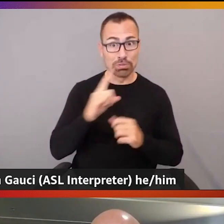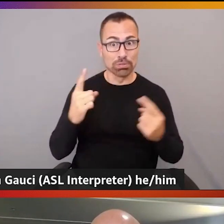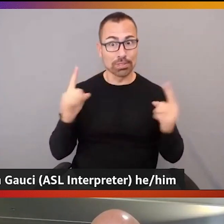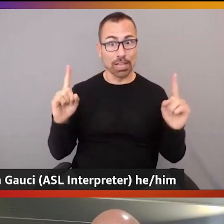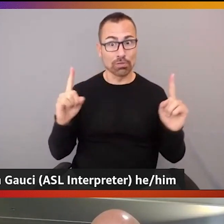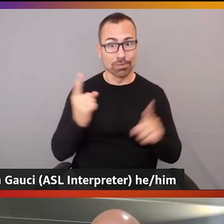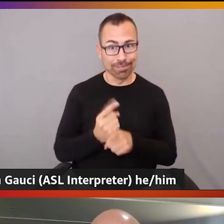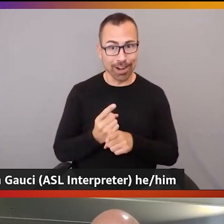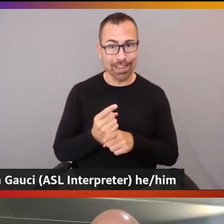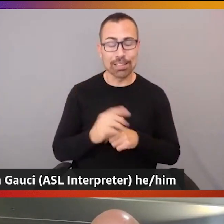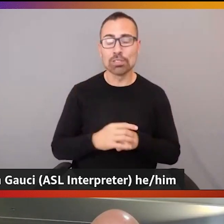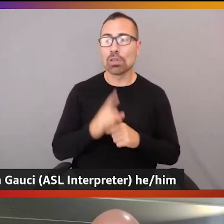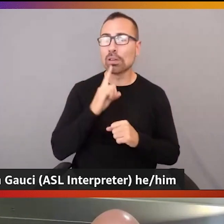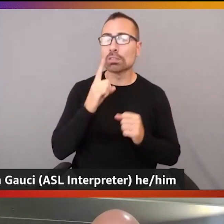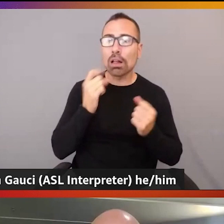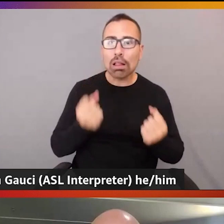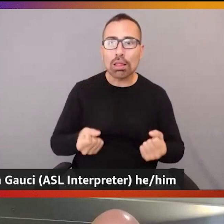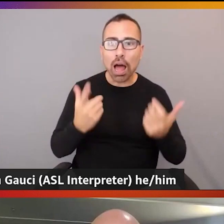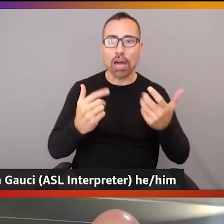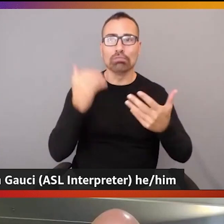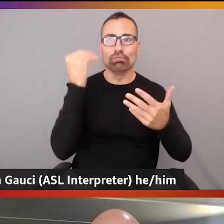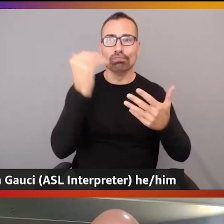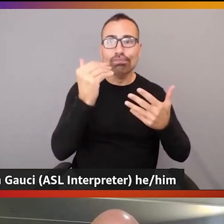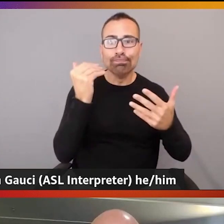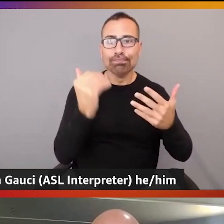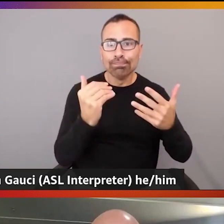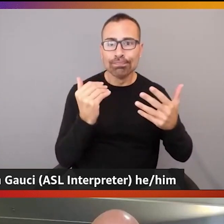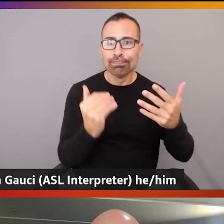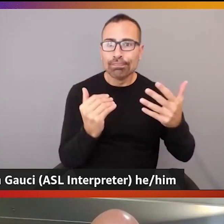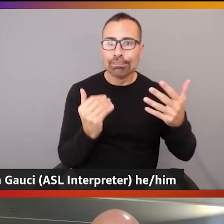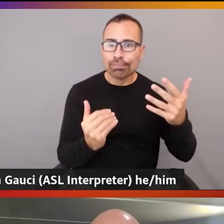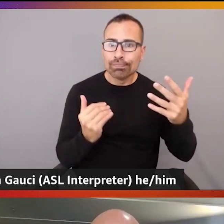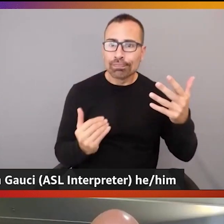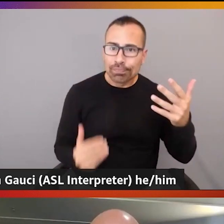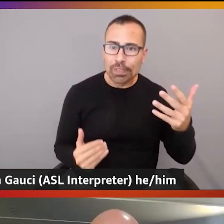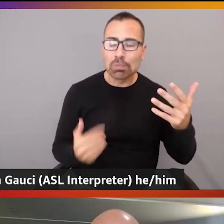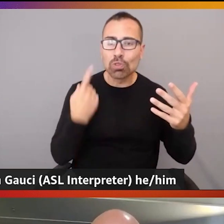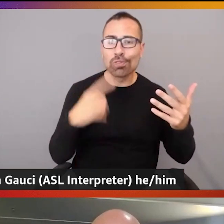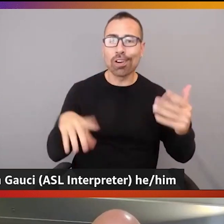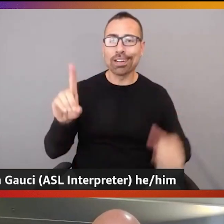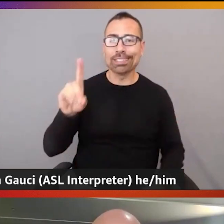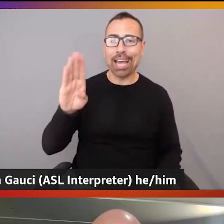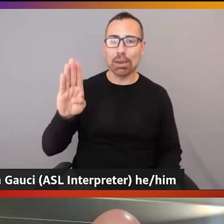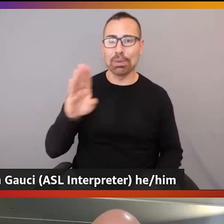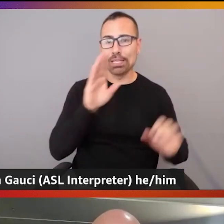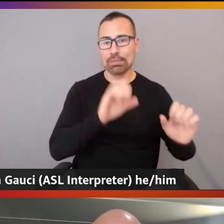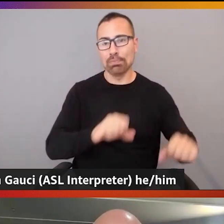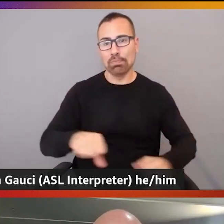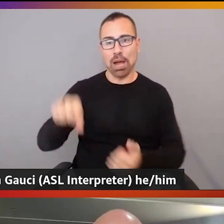there's a whole lot of steps to a database migration that need to be